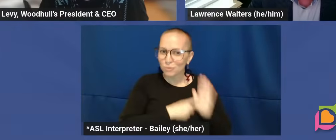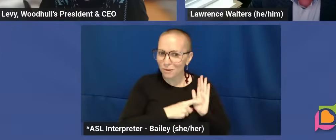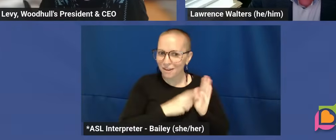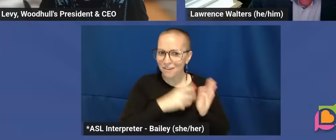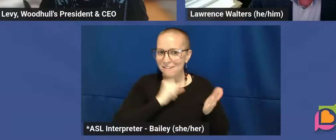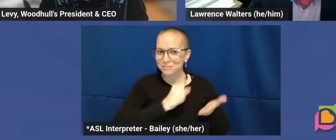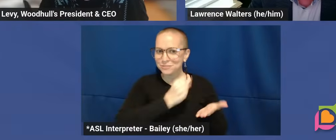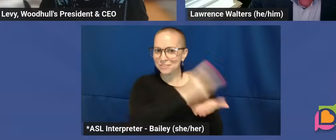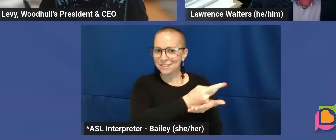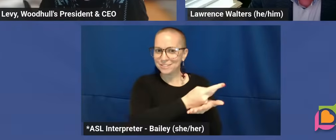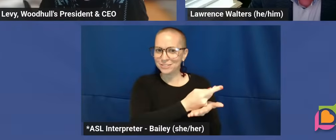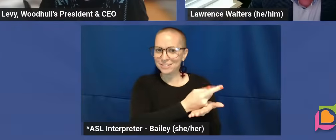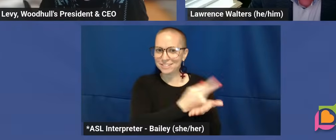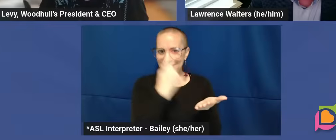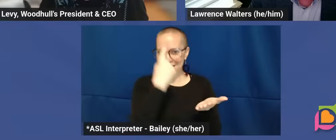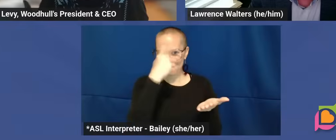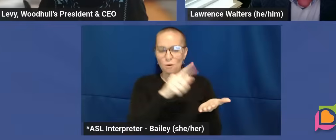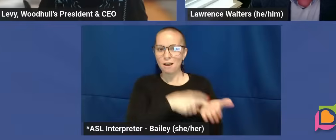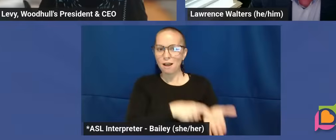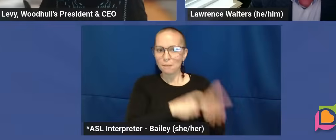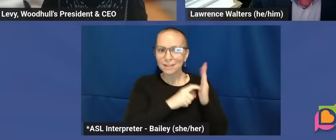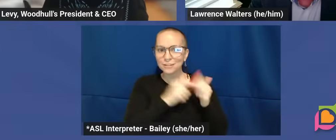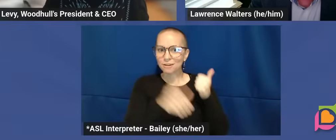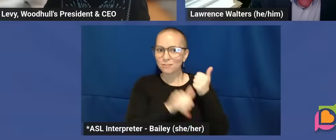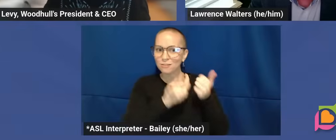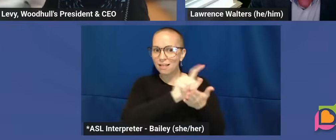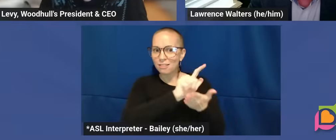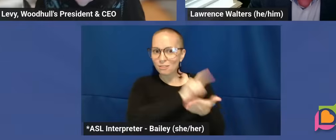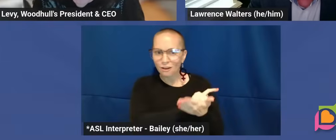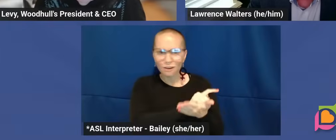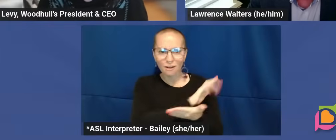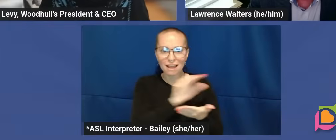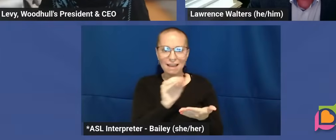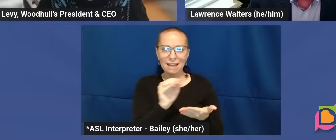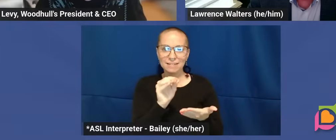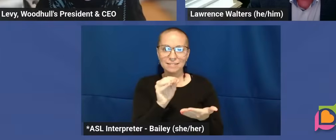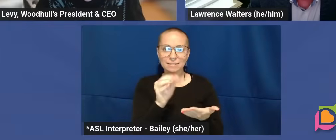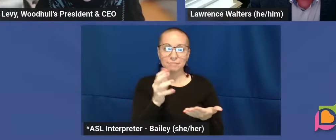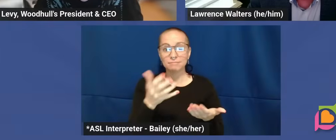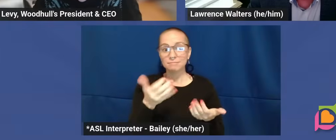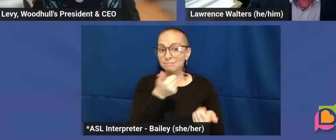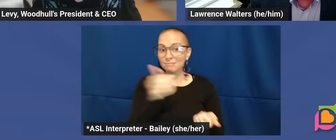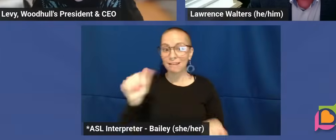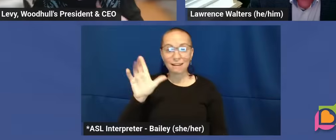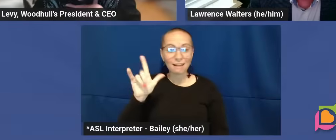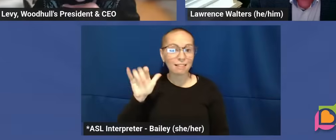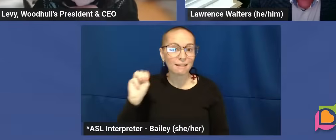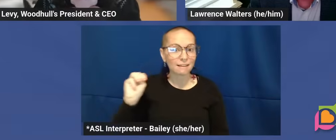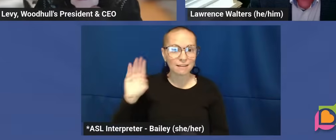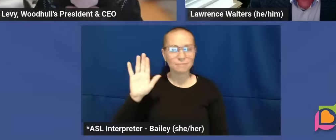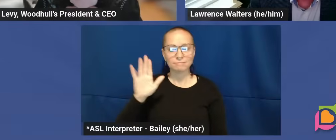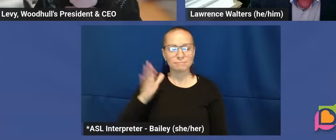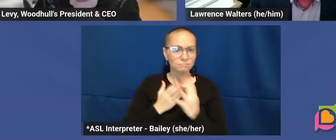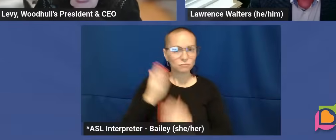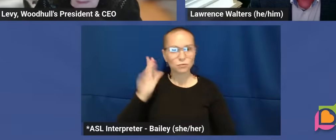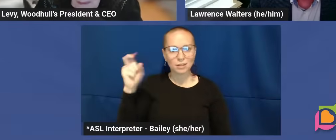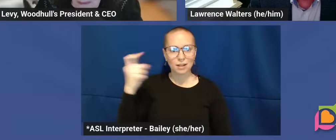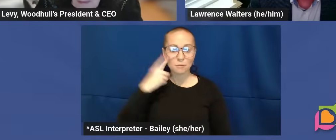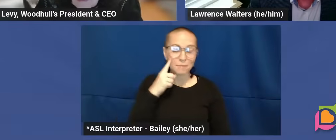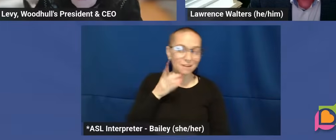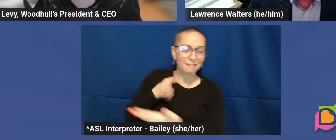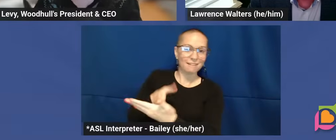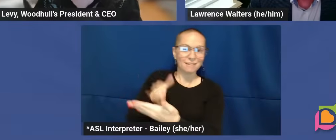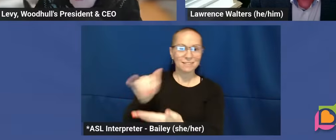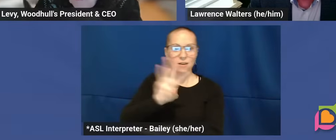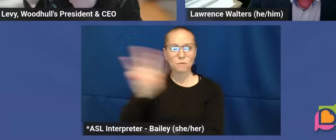as an obligation under the law and an element of any claim by the government against a website